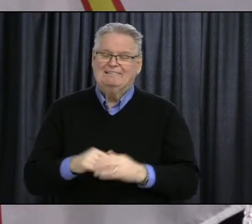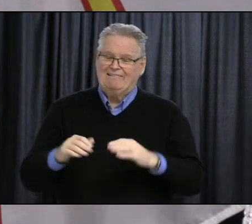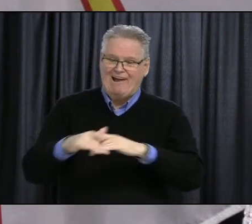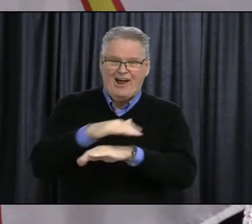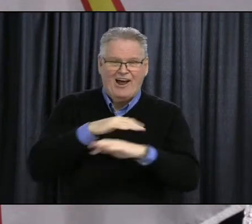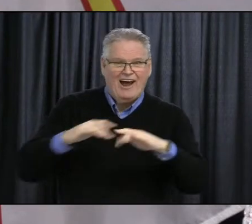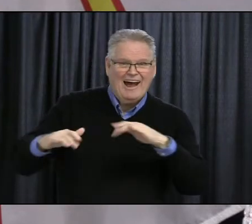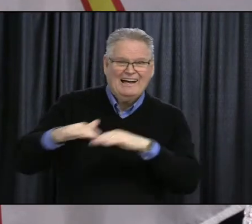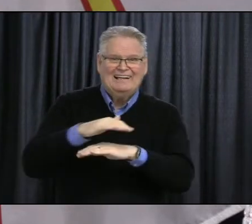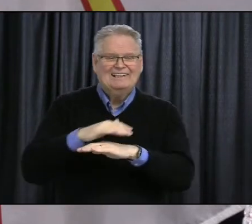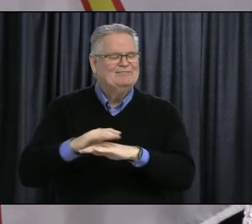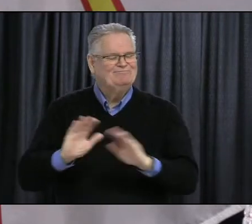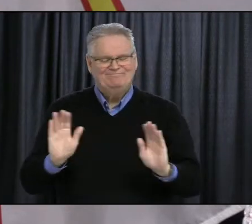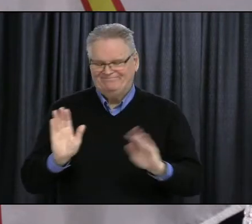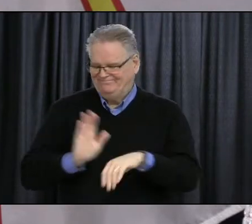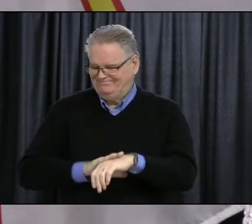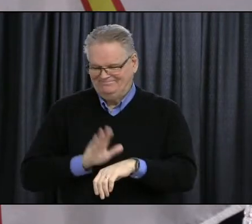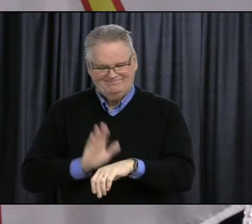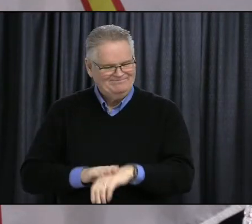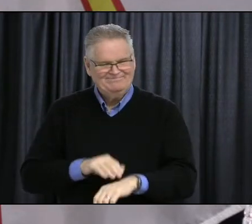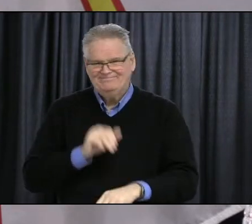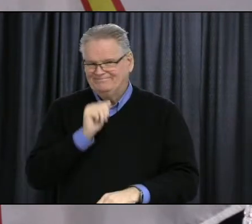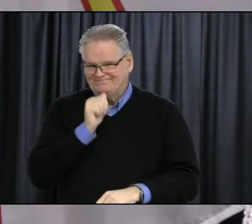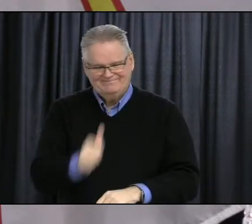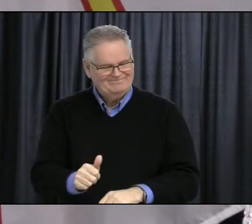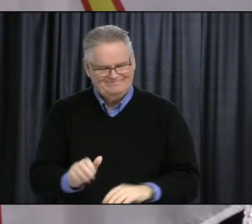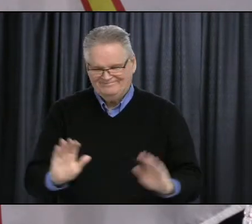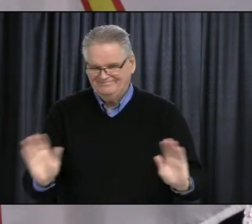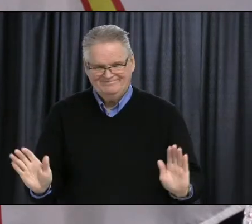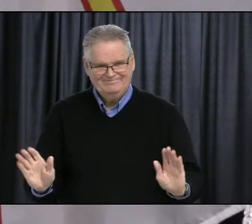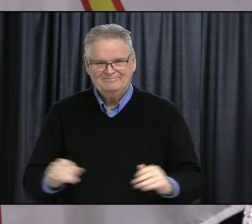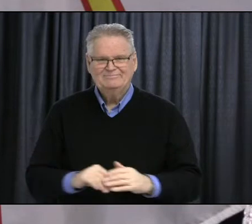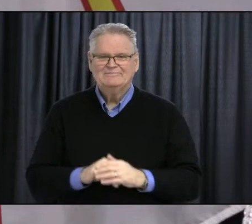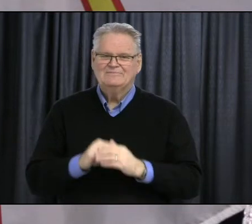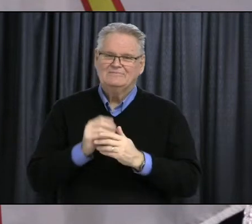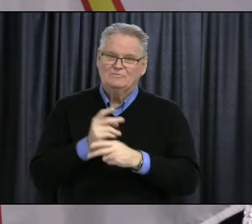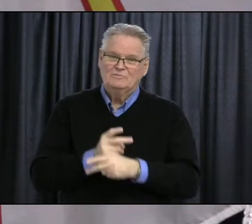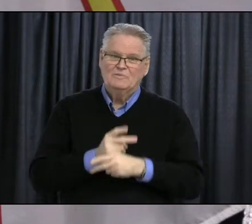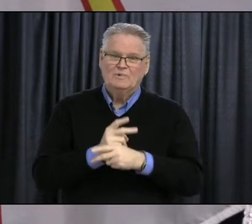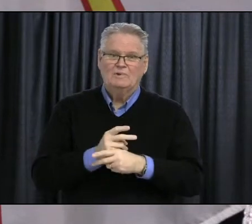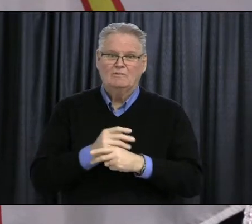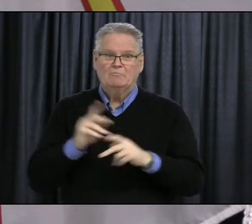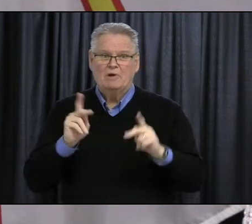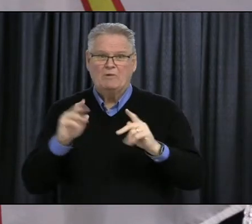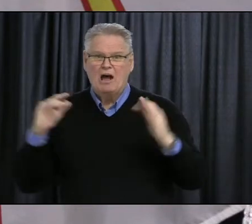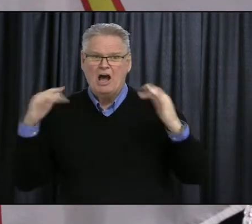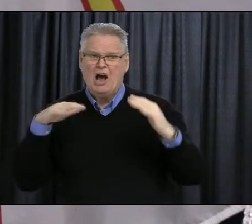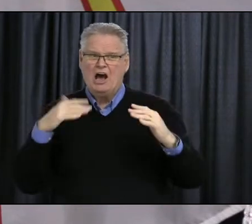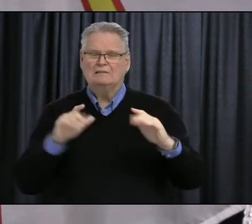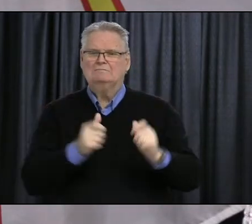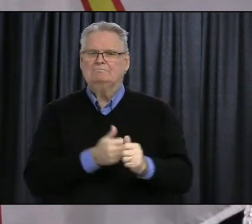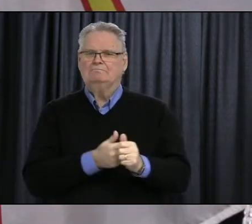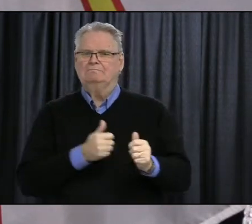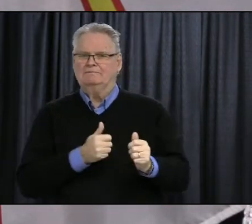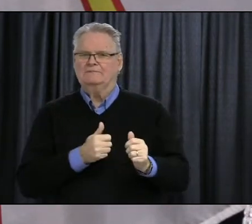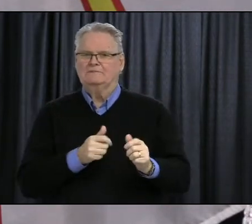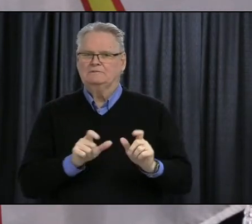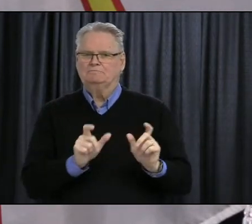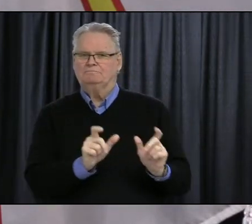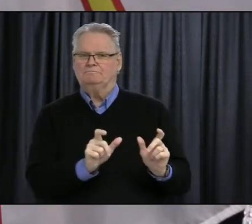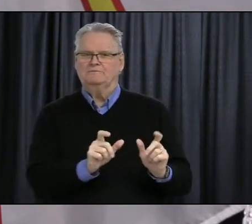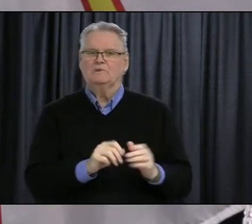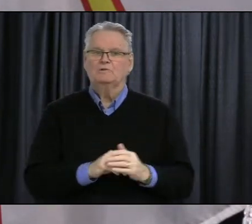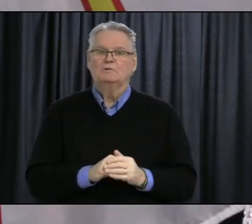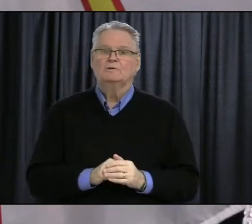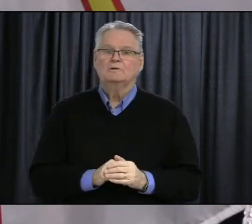organize or attend a party of that size. Consider if these are the people you already interact with in close proximity on